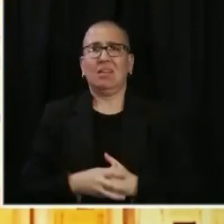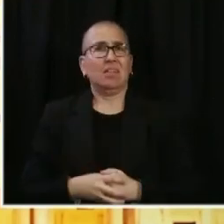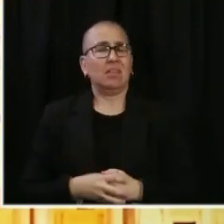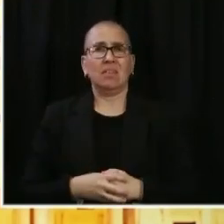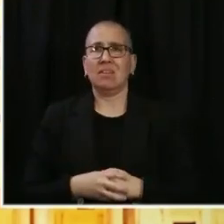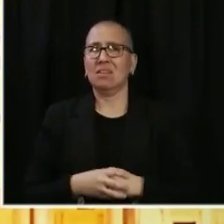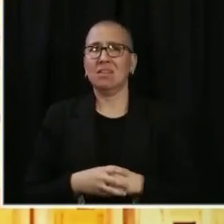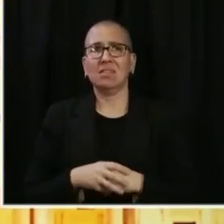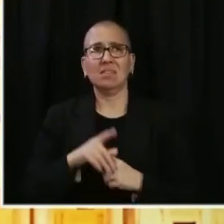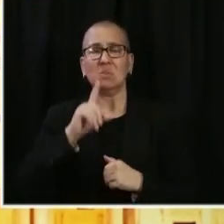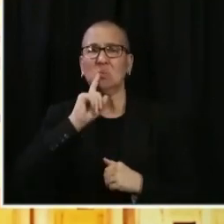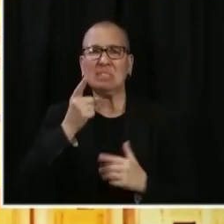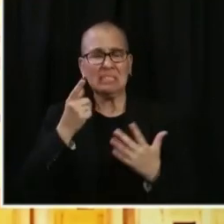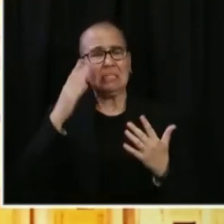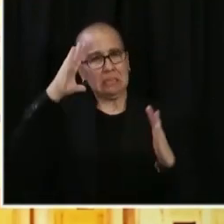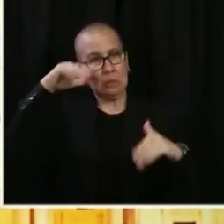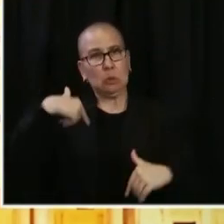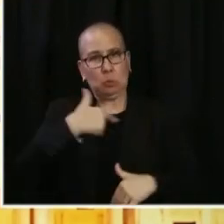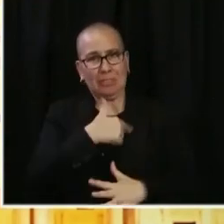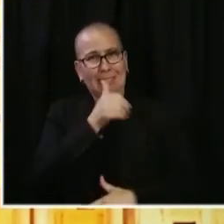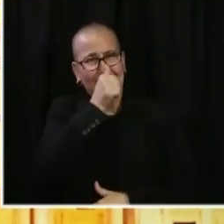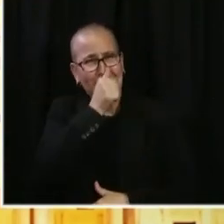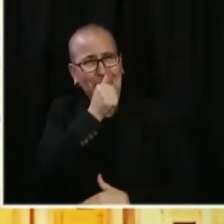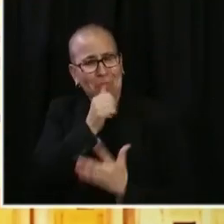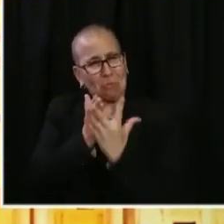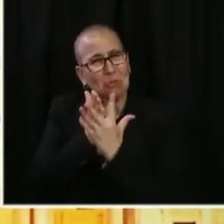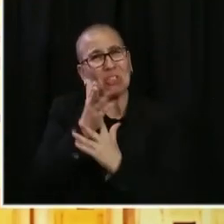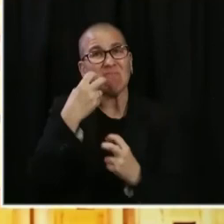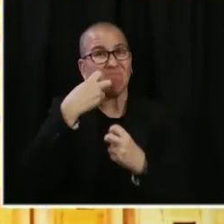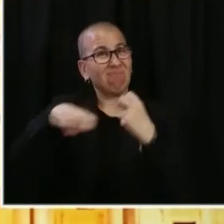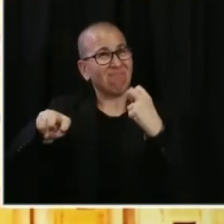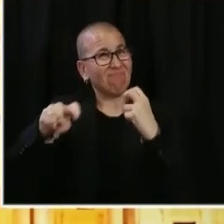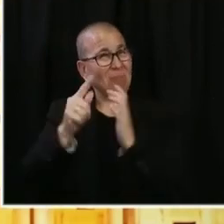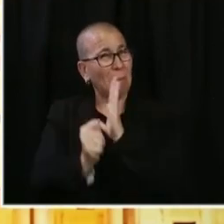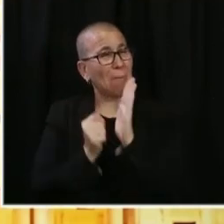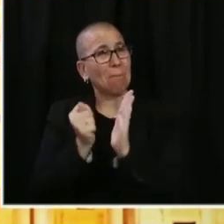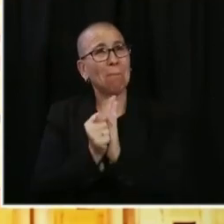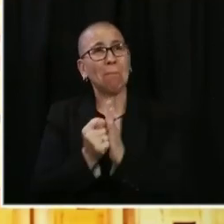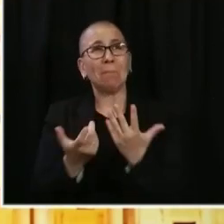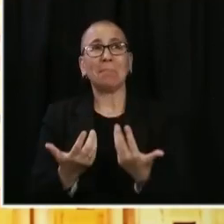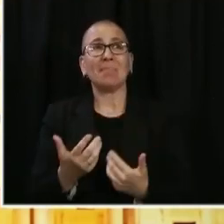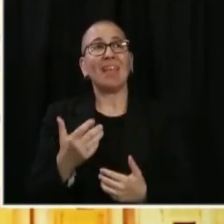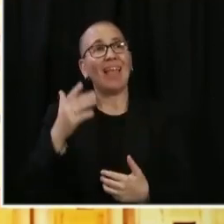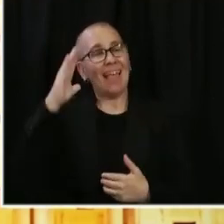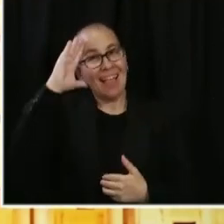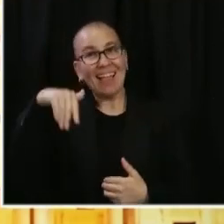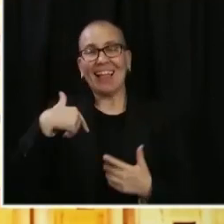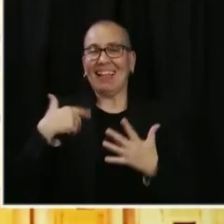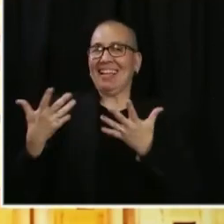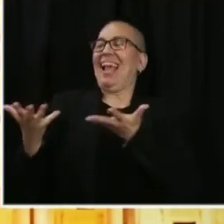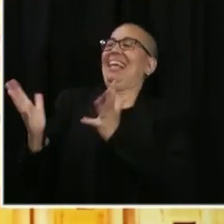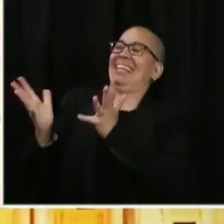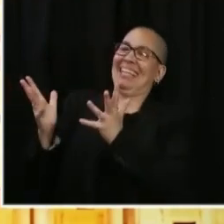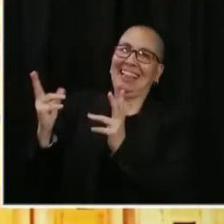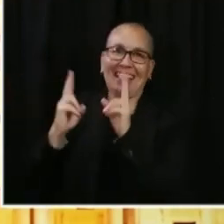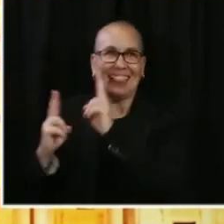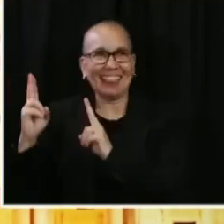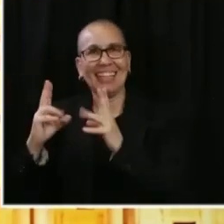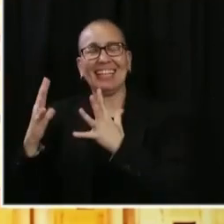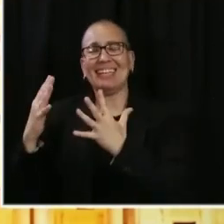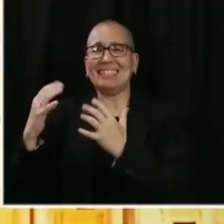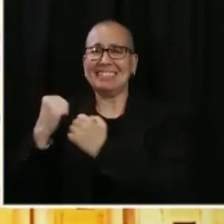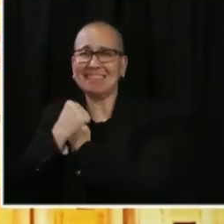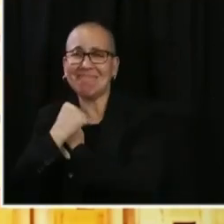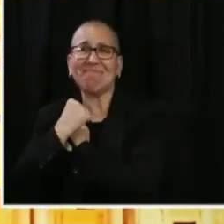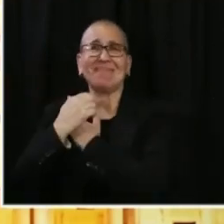through a difficult time, that hug from a grandparent, coffee with a friend, or that laugh with a coworker, are forced out of our reach. As I said during